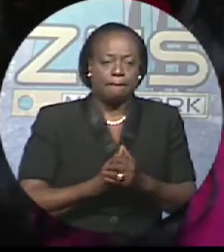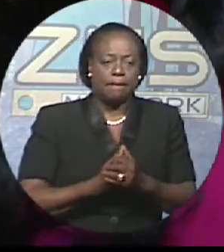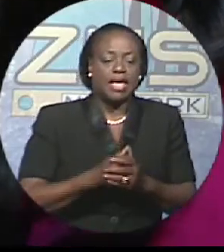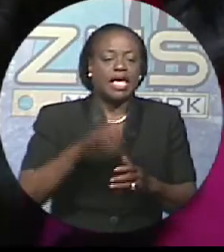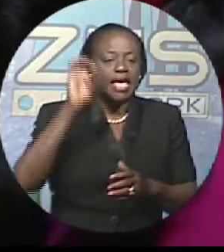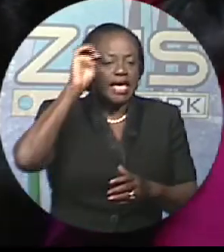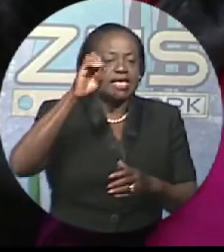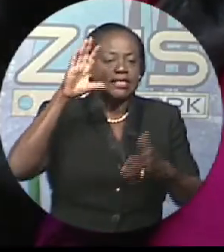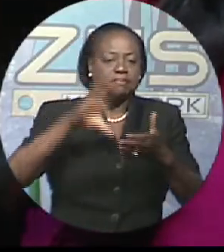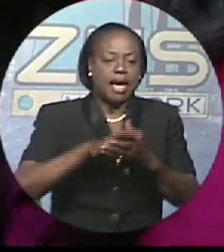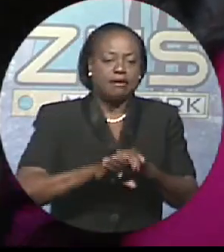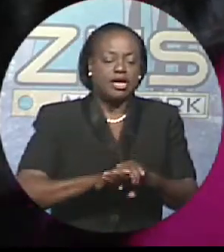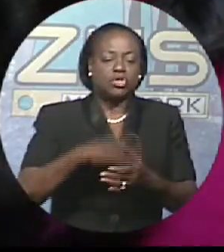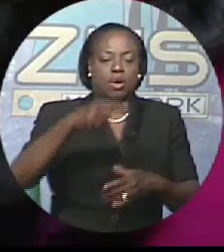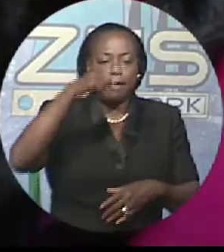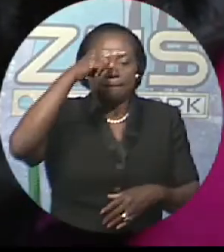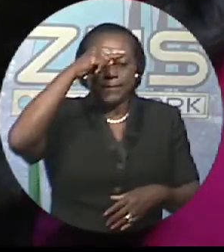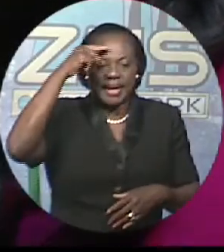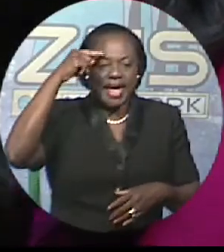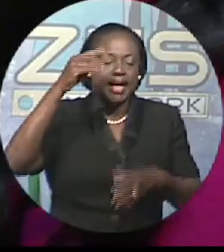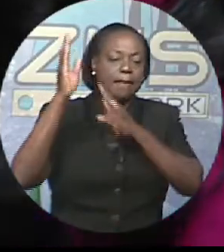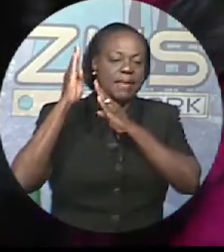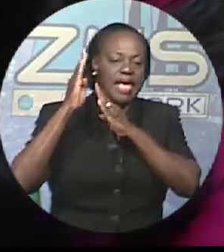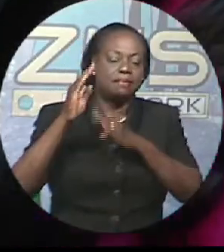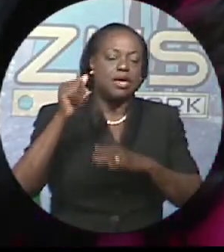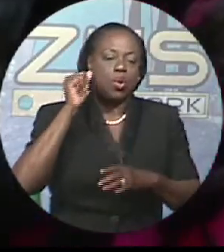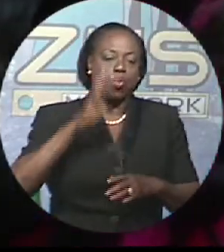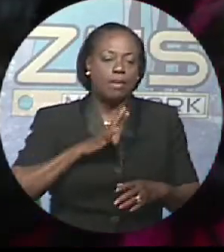They don't even listen to what you say that you're doing.